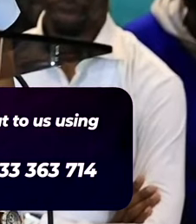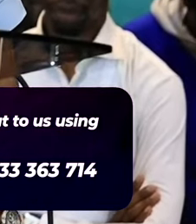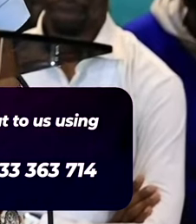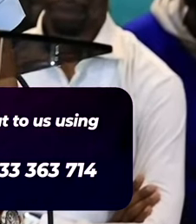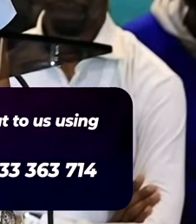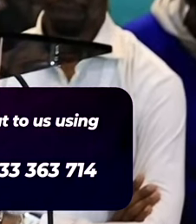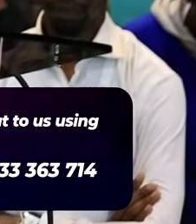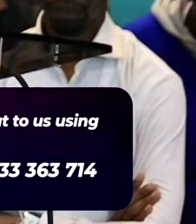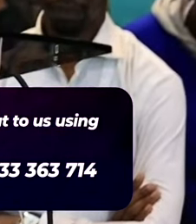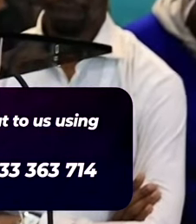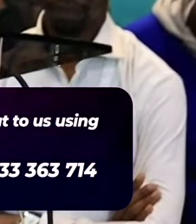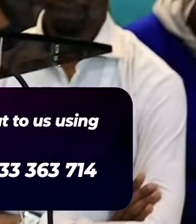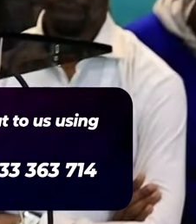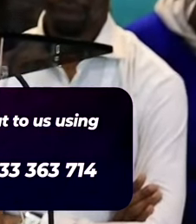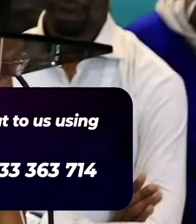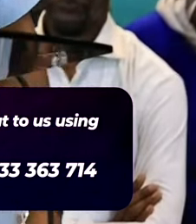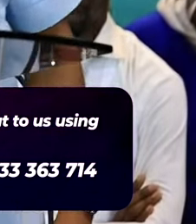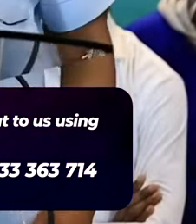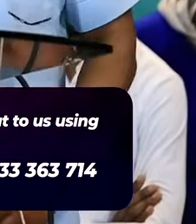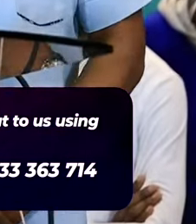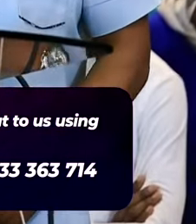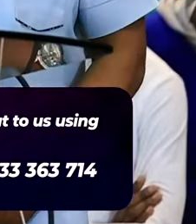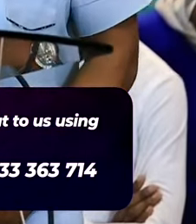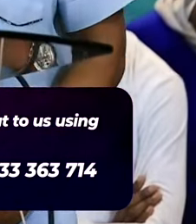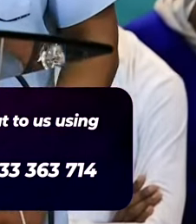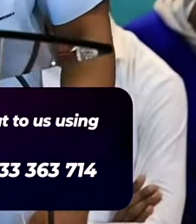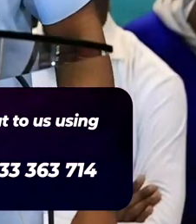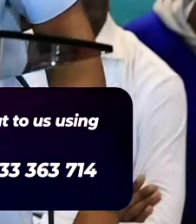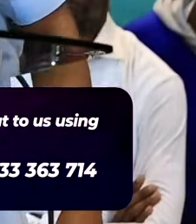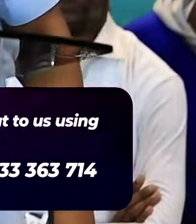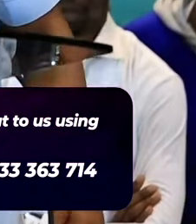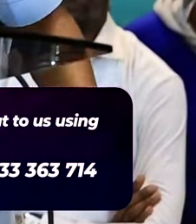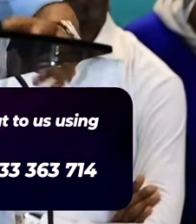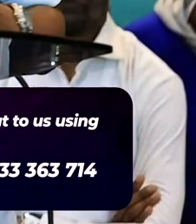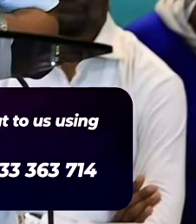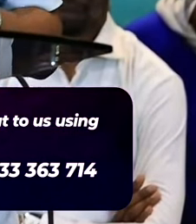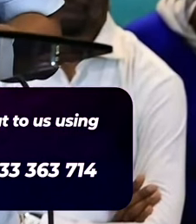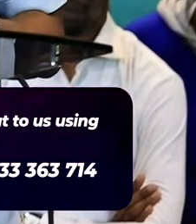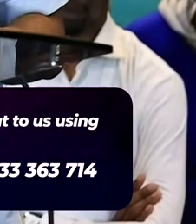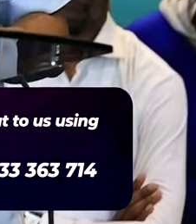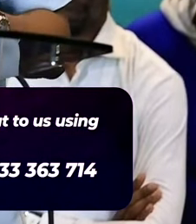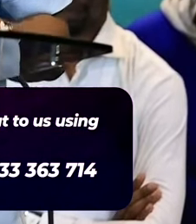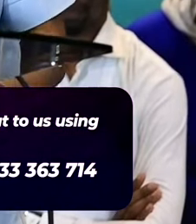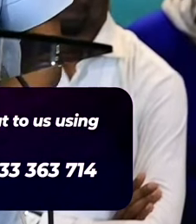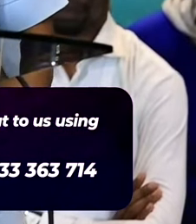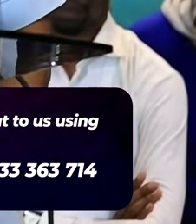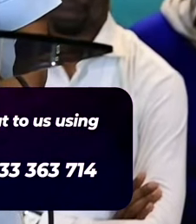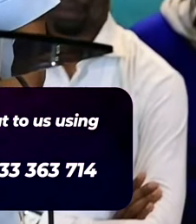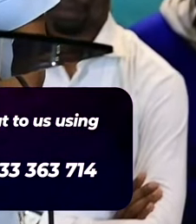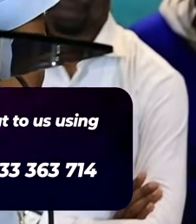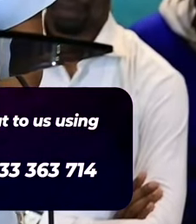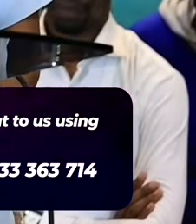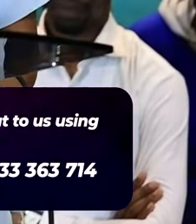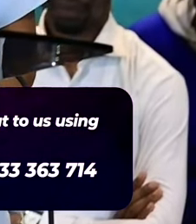Let us pray. Father in heaven, as the organist is humming that chorus that it is well,